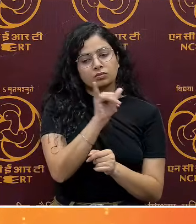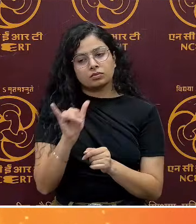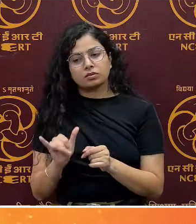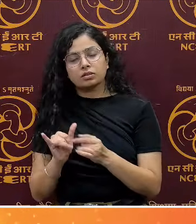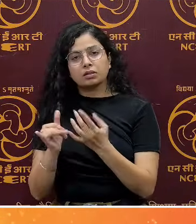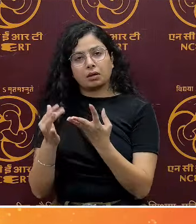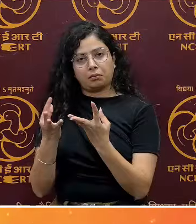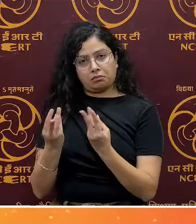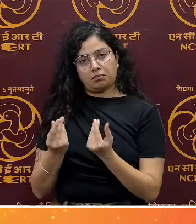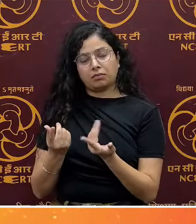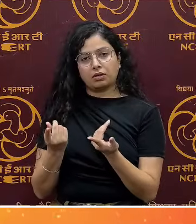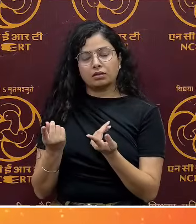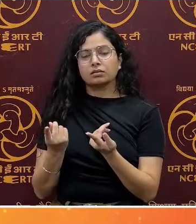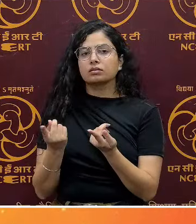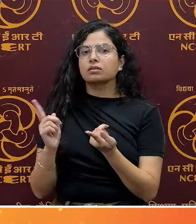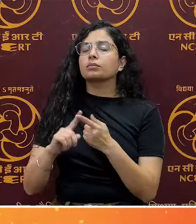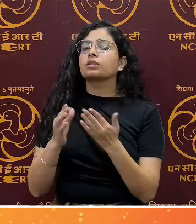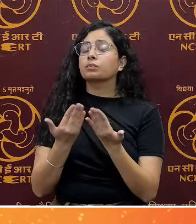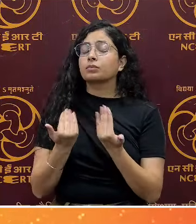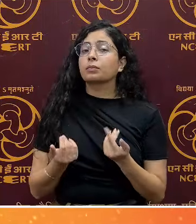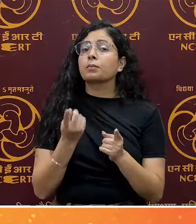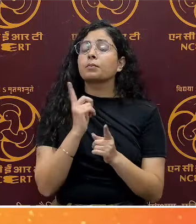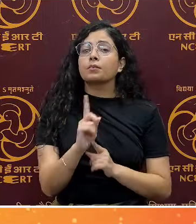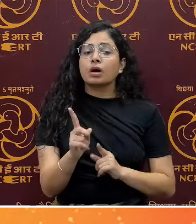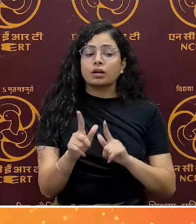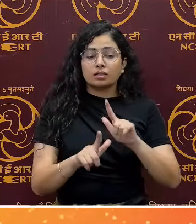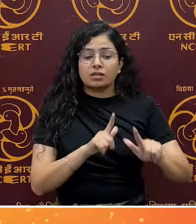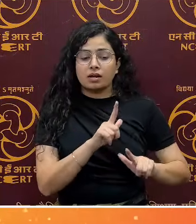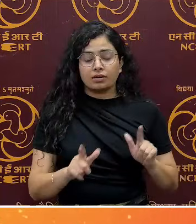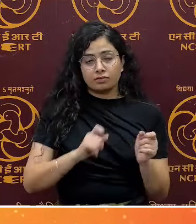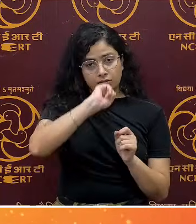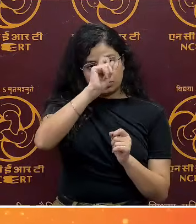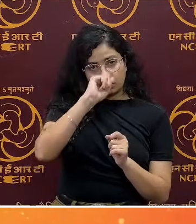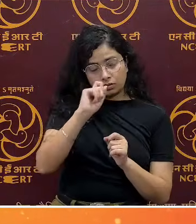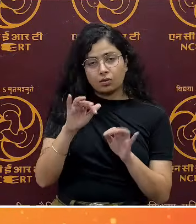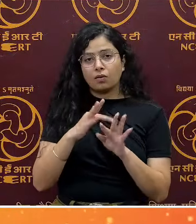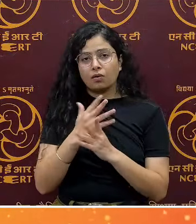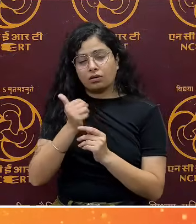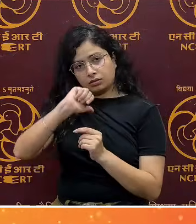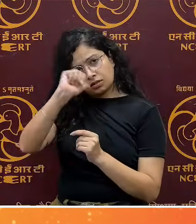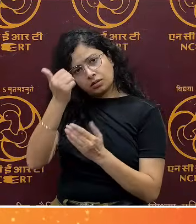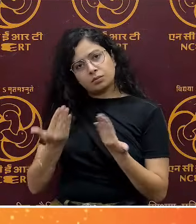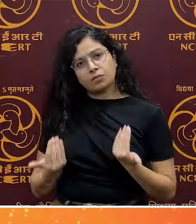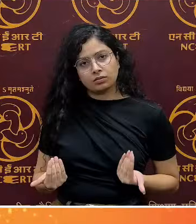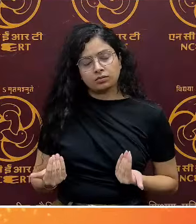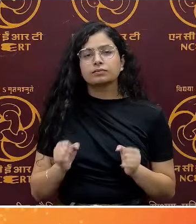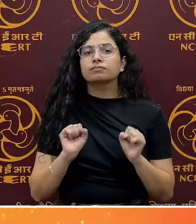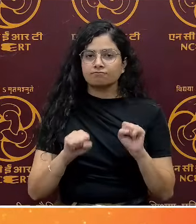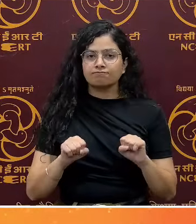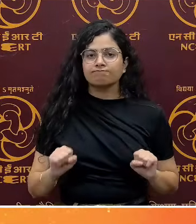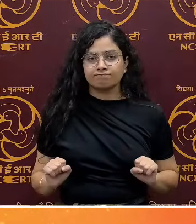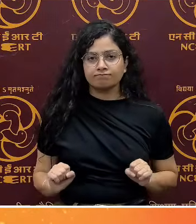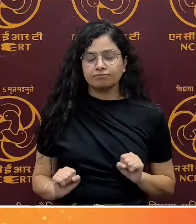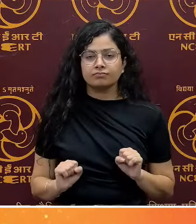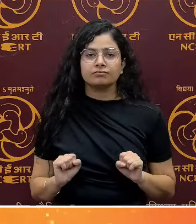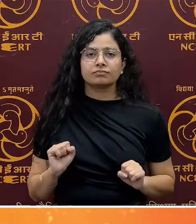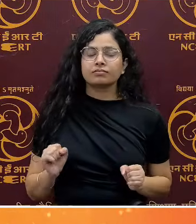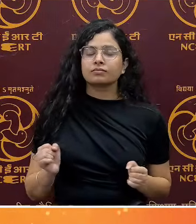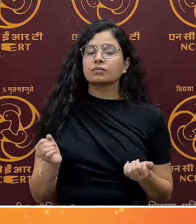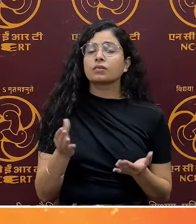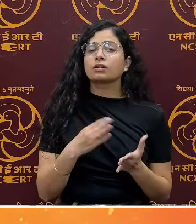well. But we also know about languages like English, Hindi. Can we also do that? Yes, we